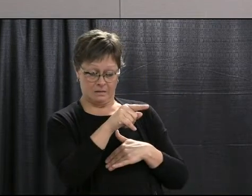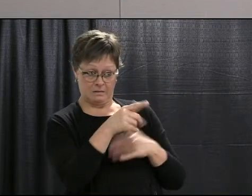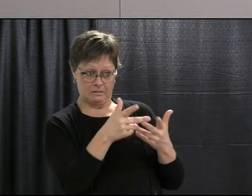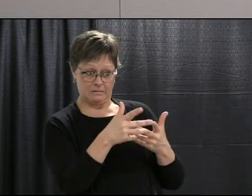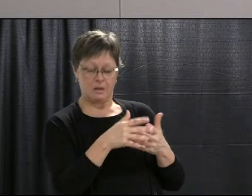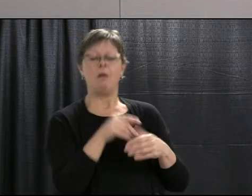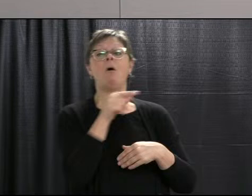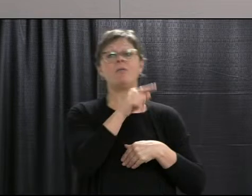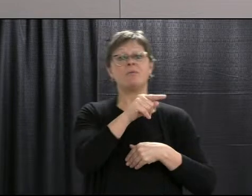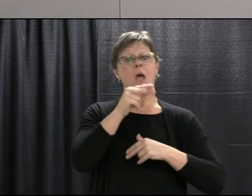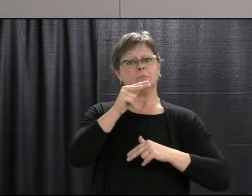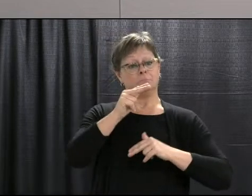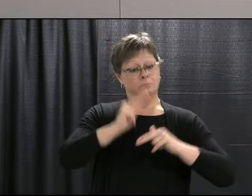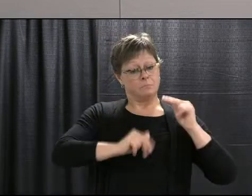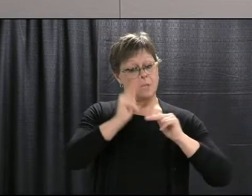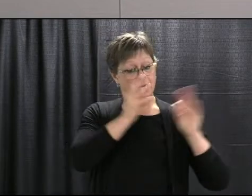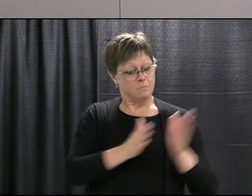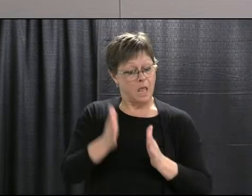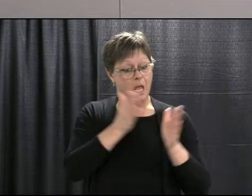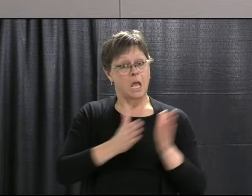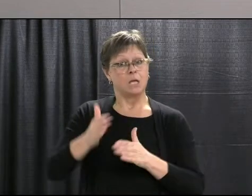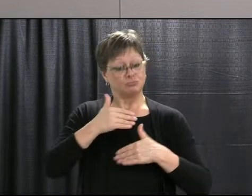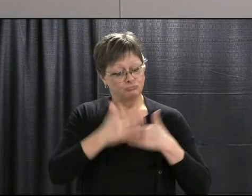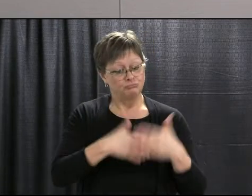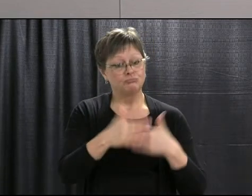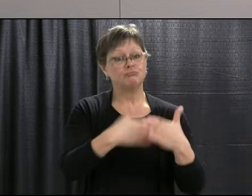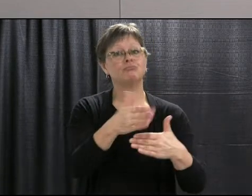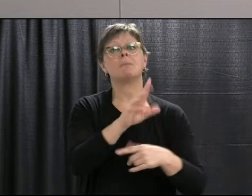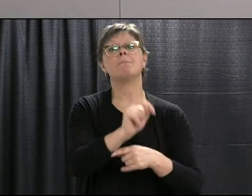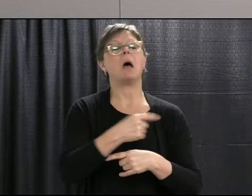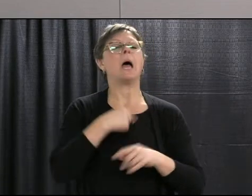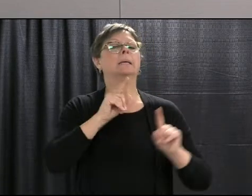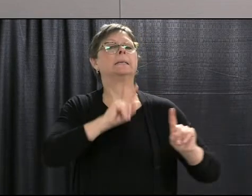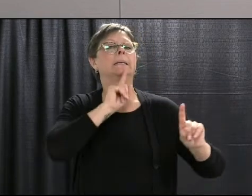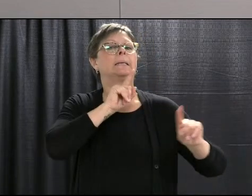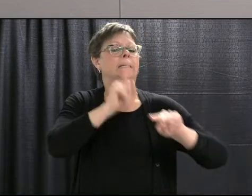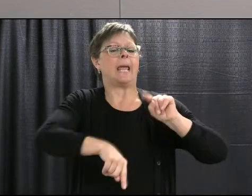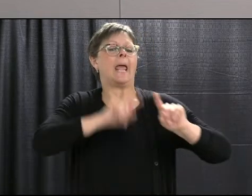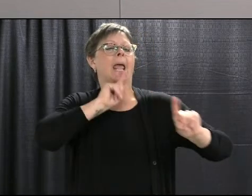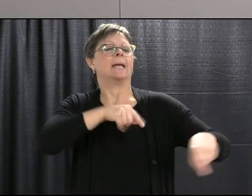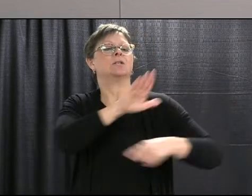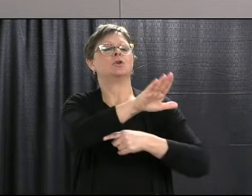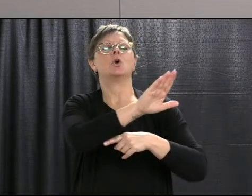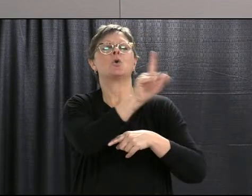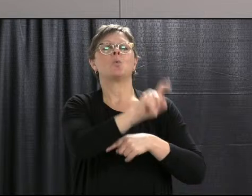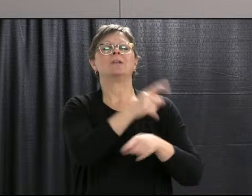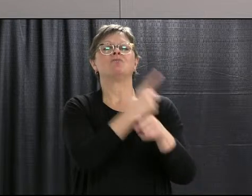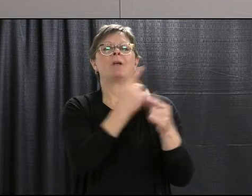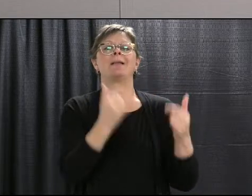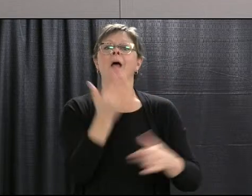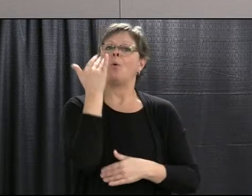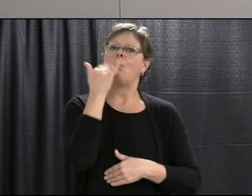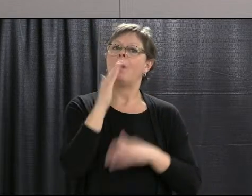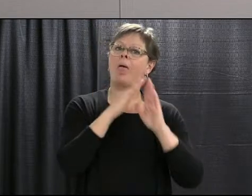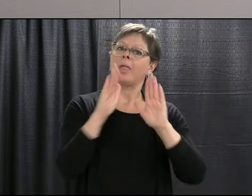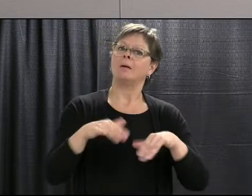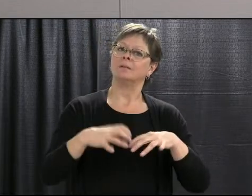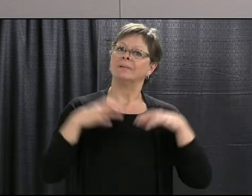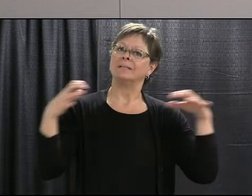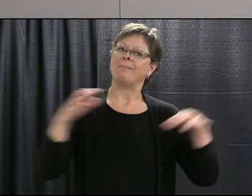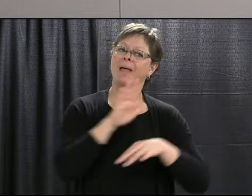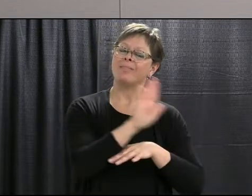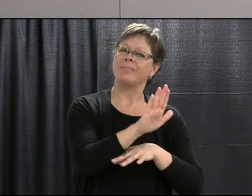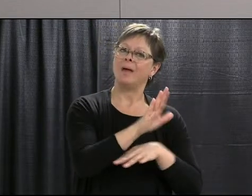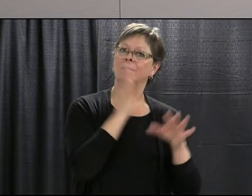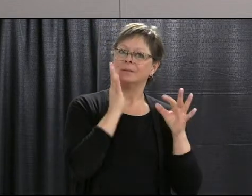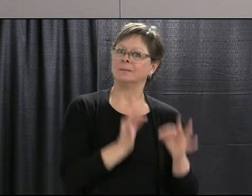is progressing, but I don't think answering your question is reasonable because it's a cabinet decision. So when the cabinet decide when they're